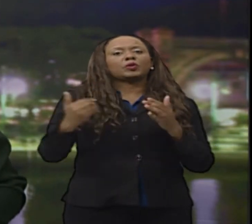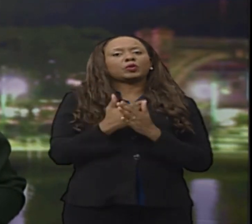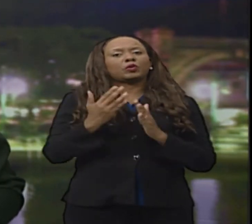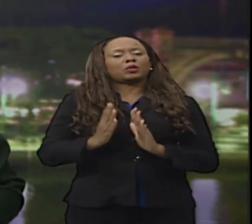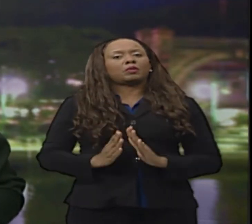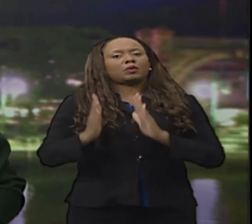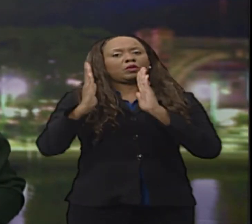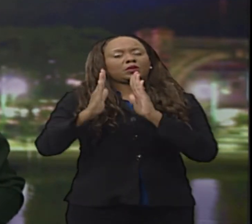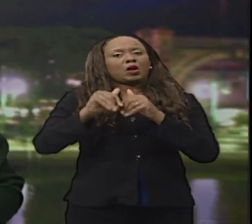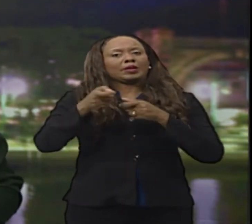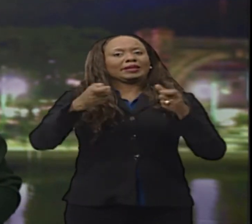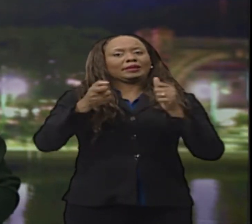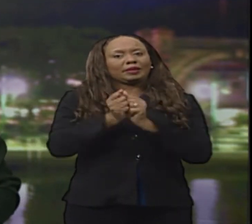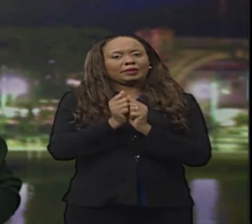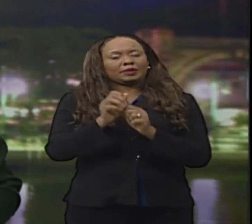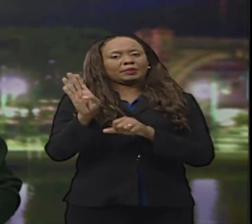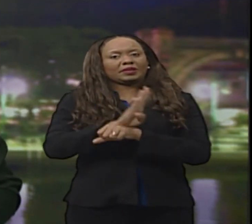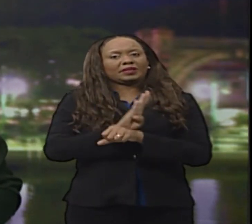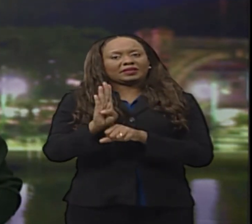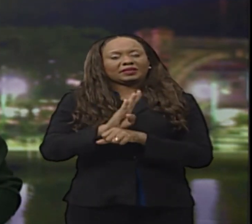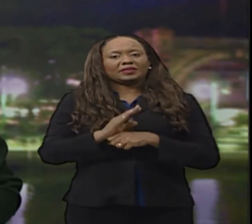real-life situations in business.